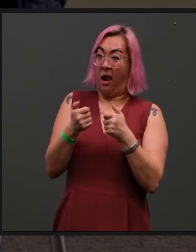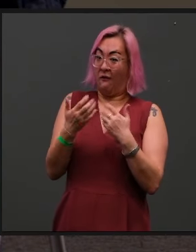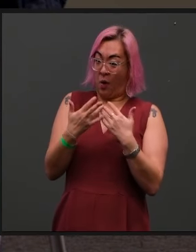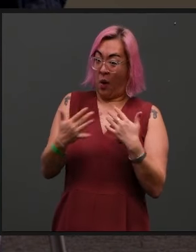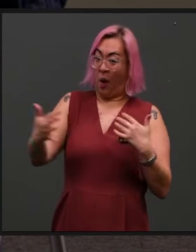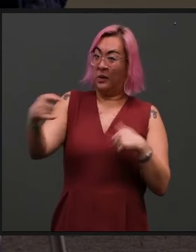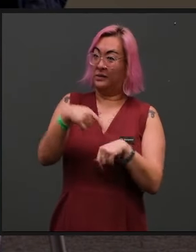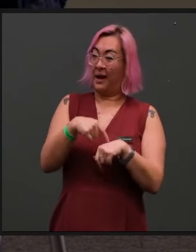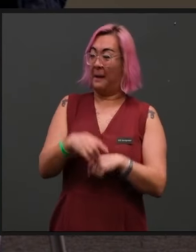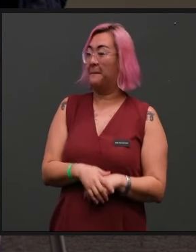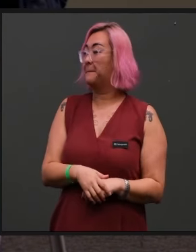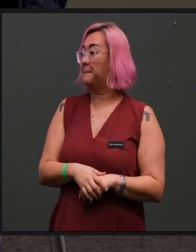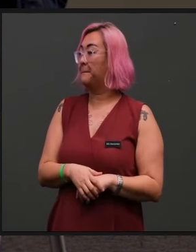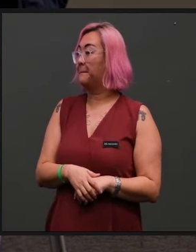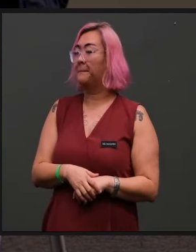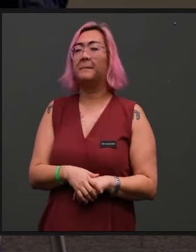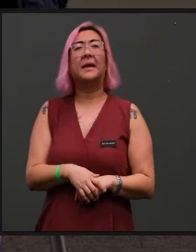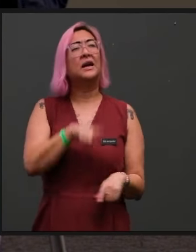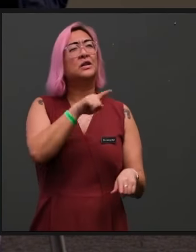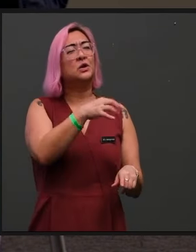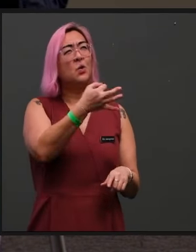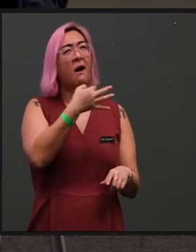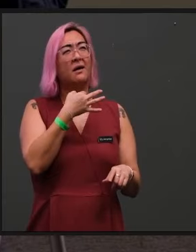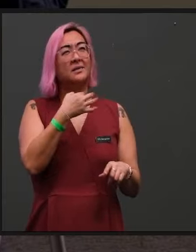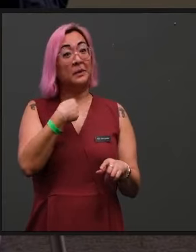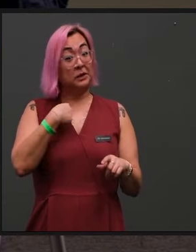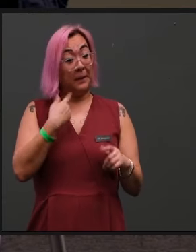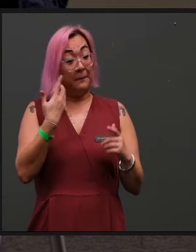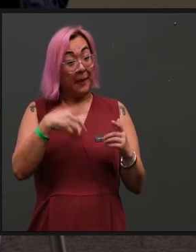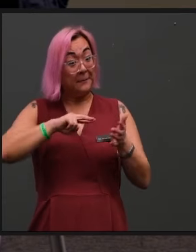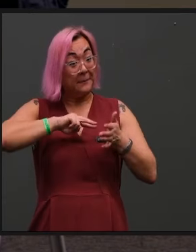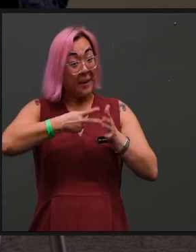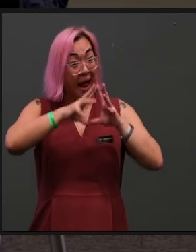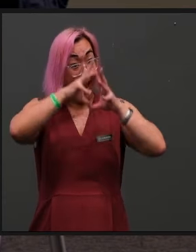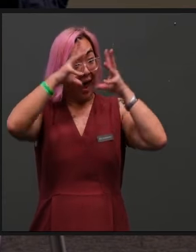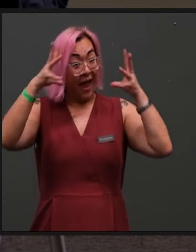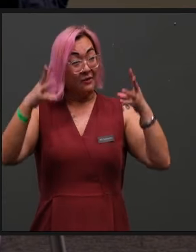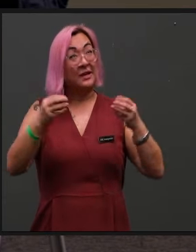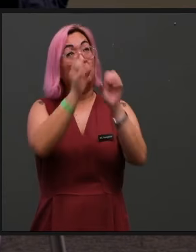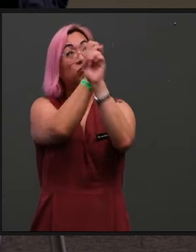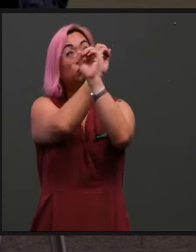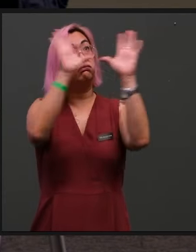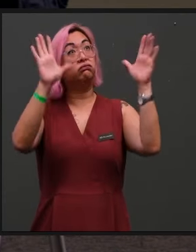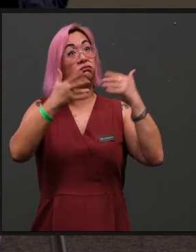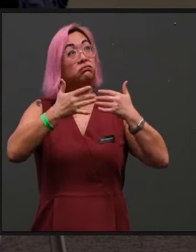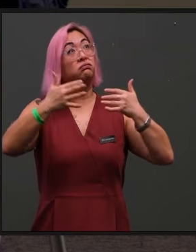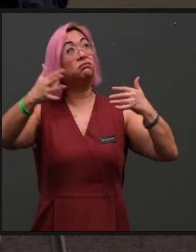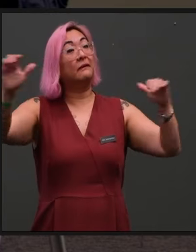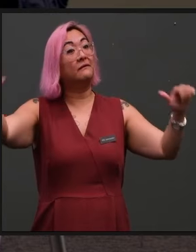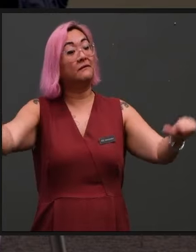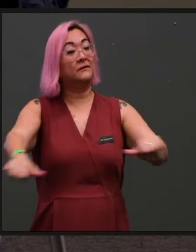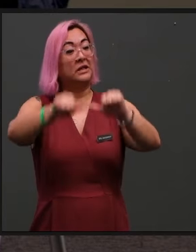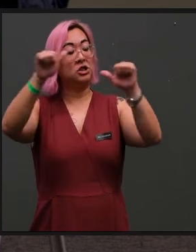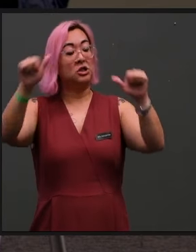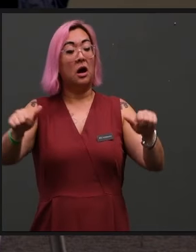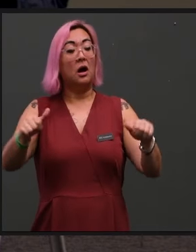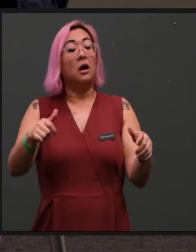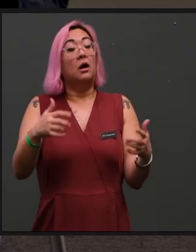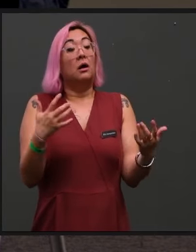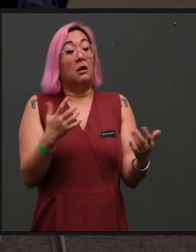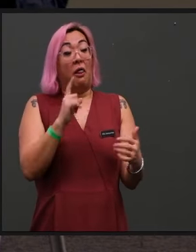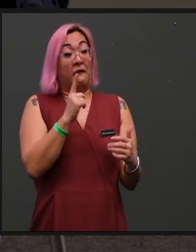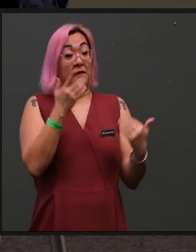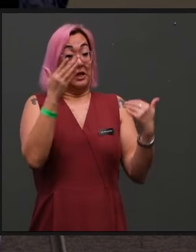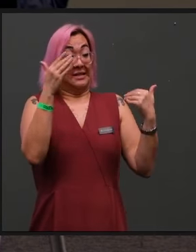But yeah, you're asking me whether we had everything planned out. I think it was easy to do like the first section because we had the game jam as